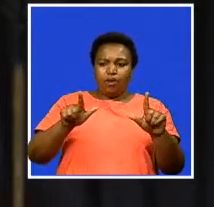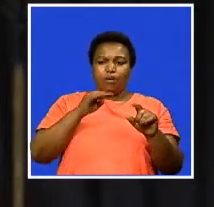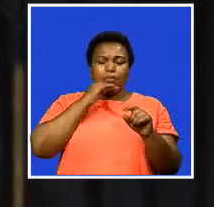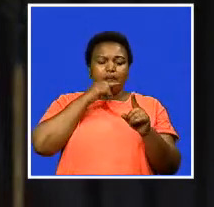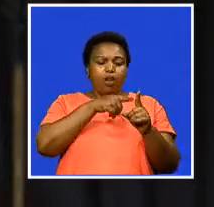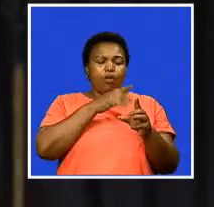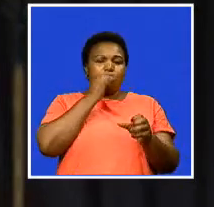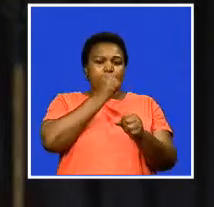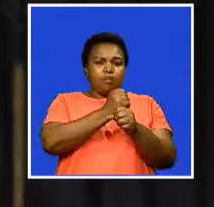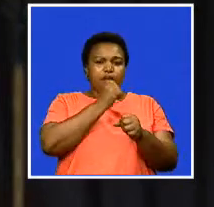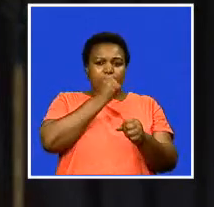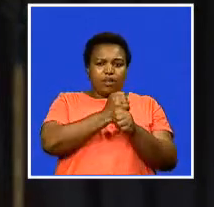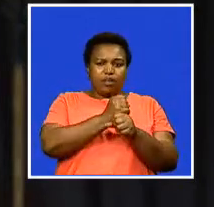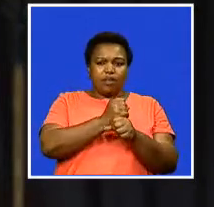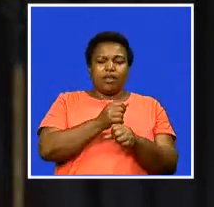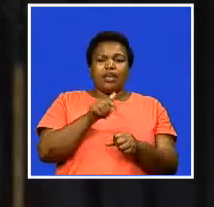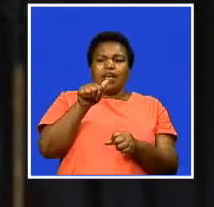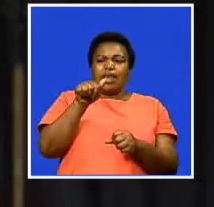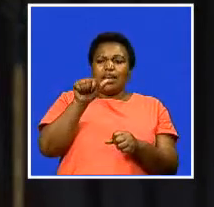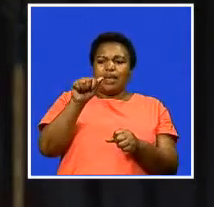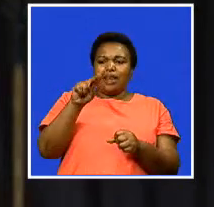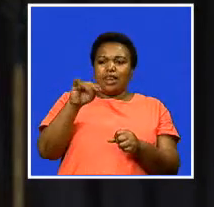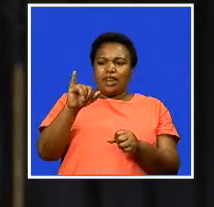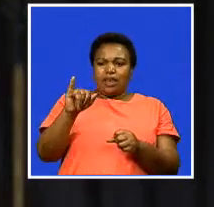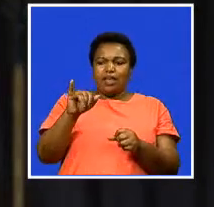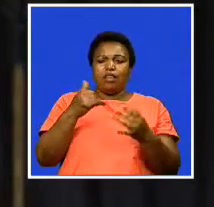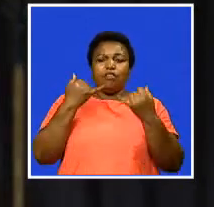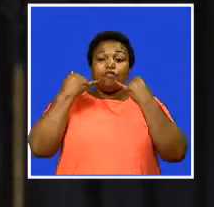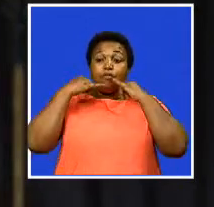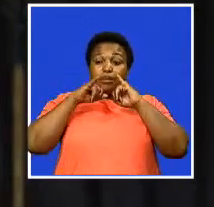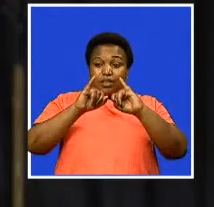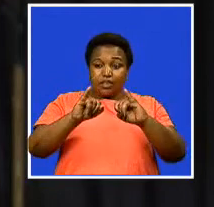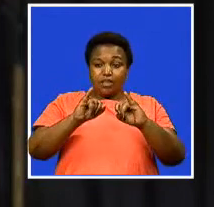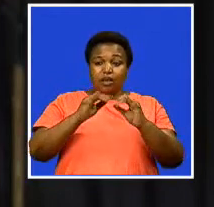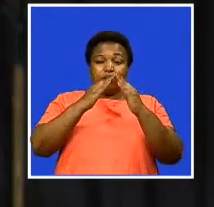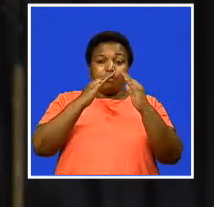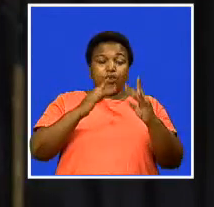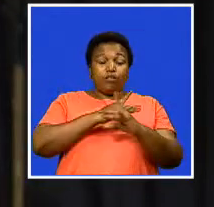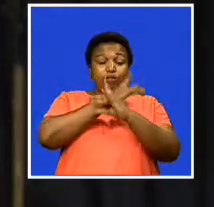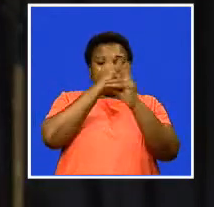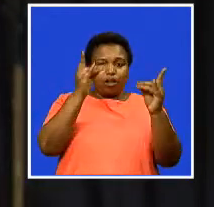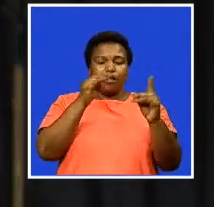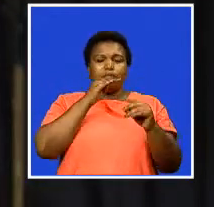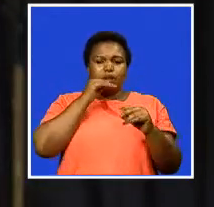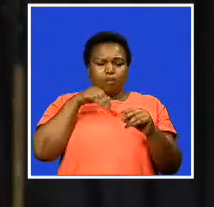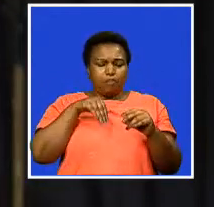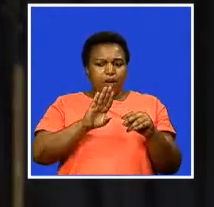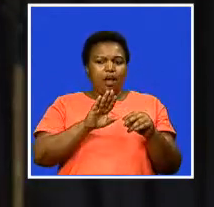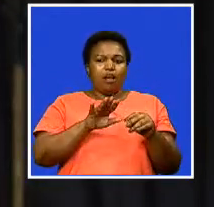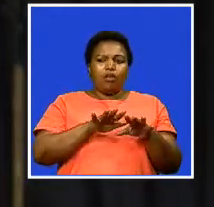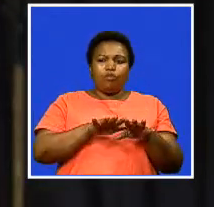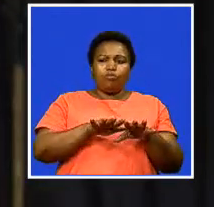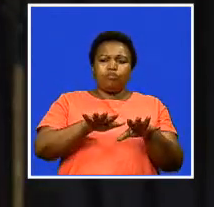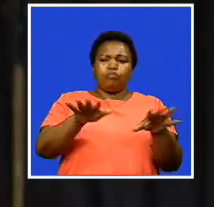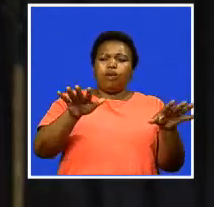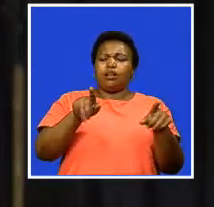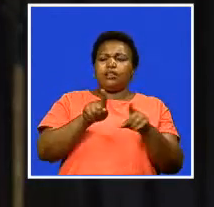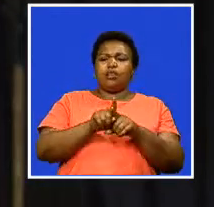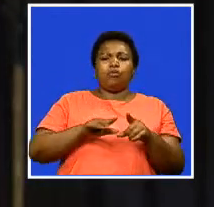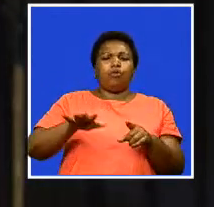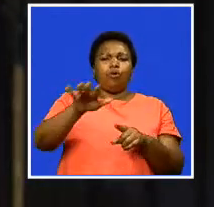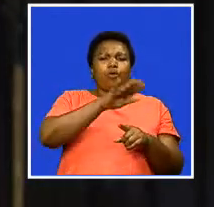msebenzi any message that the Ministry of Health leyikhulumako ihambe ifike kubo nato tonke